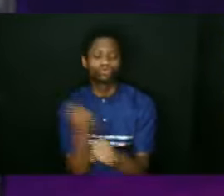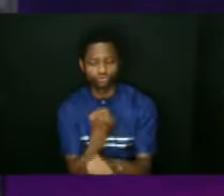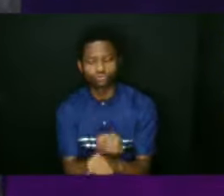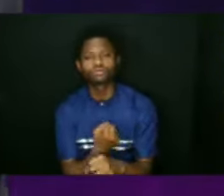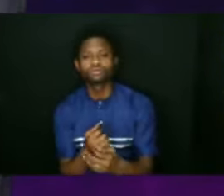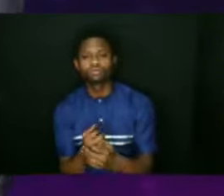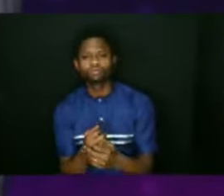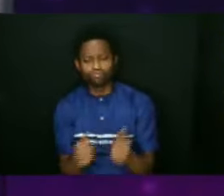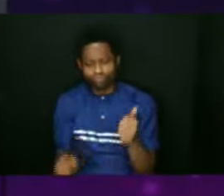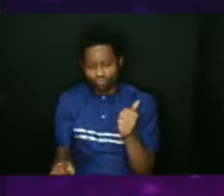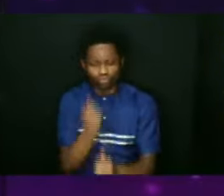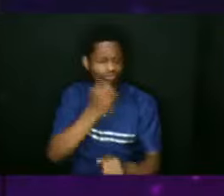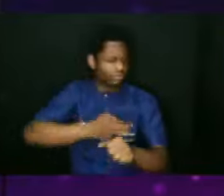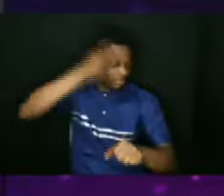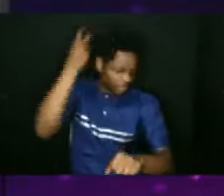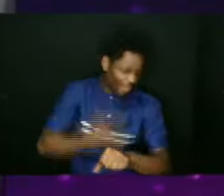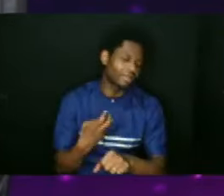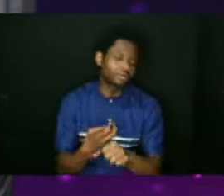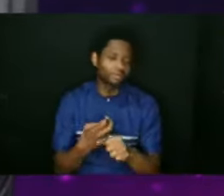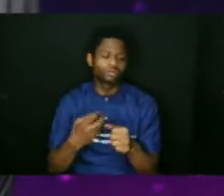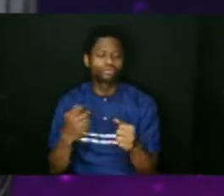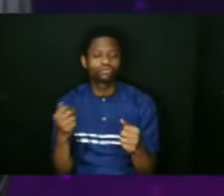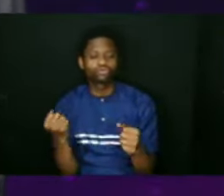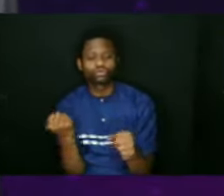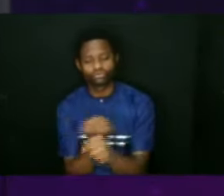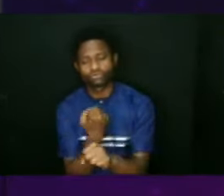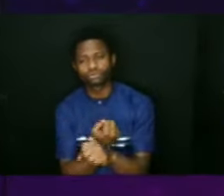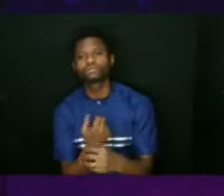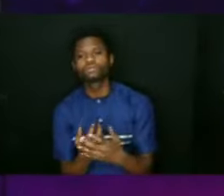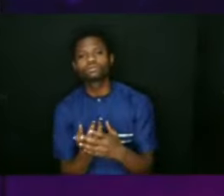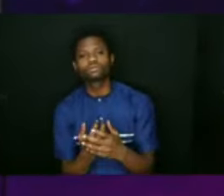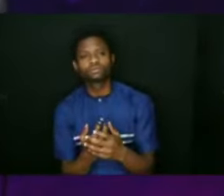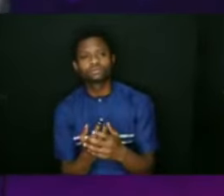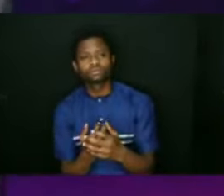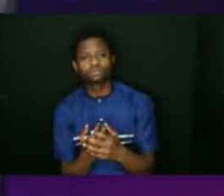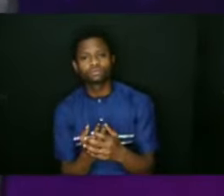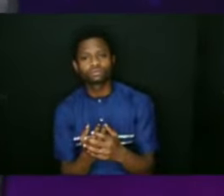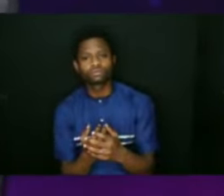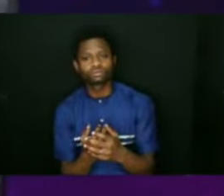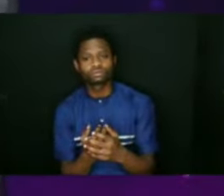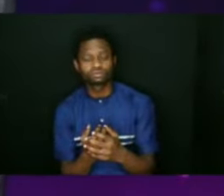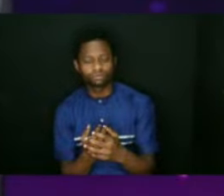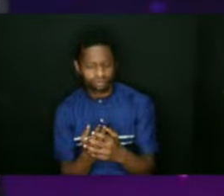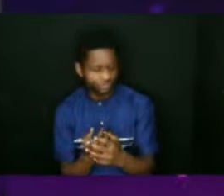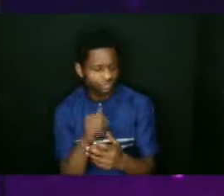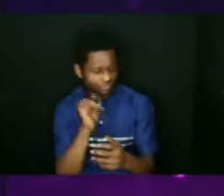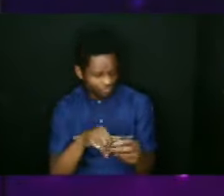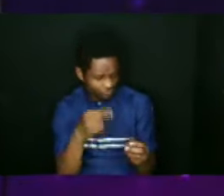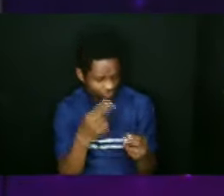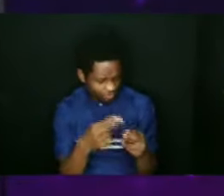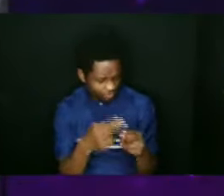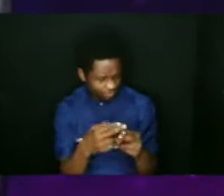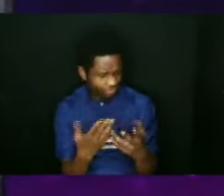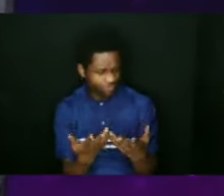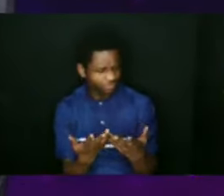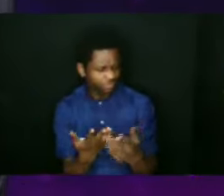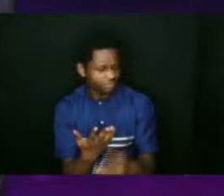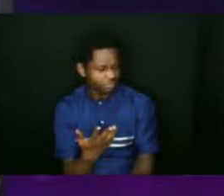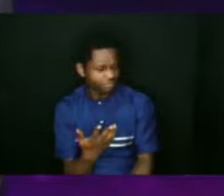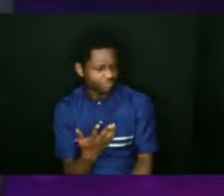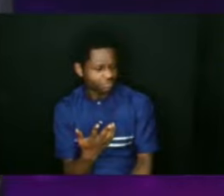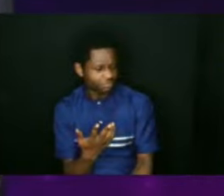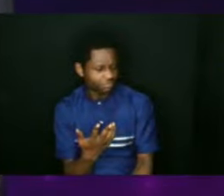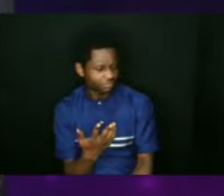And the King James Version says that this stone is referred to as the adamant stone.